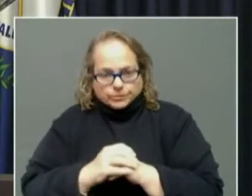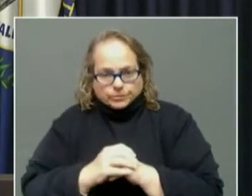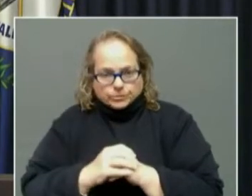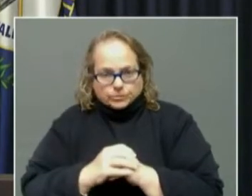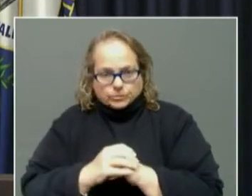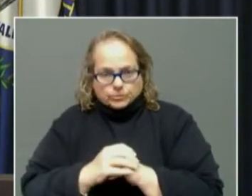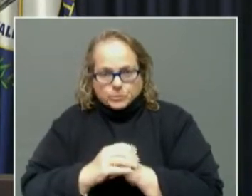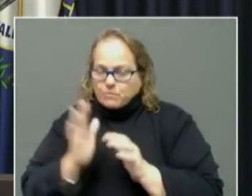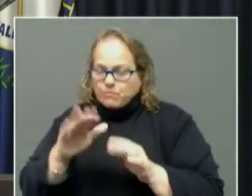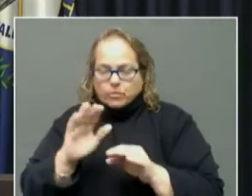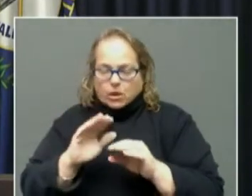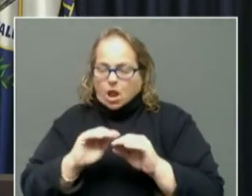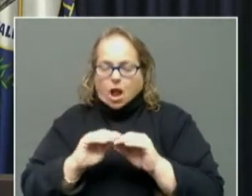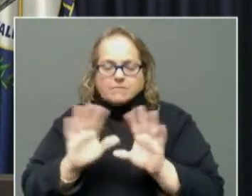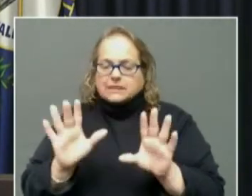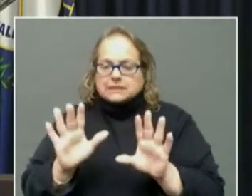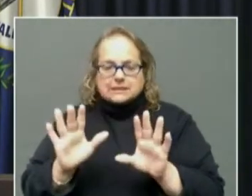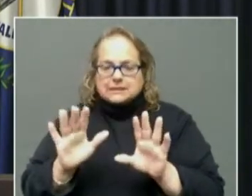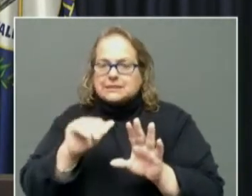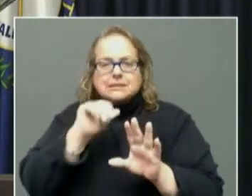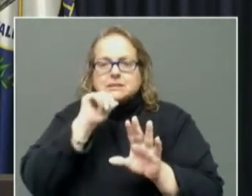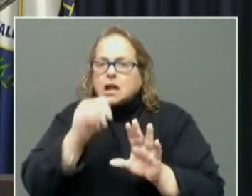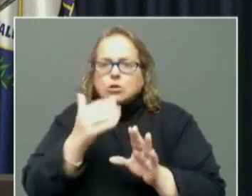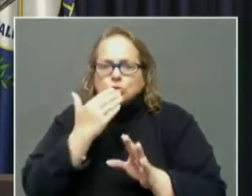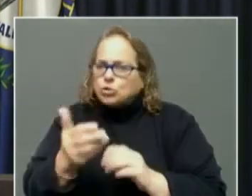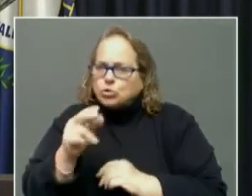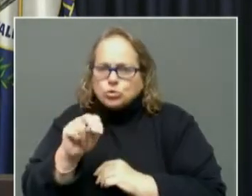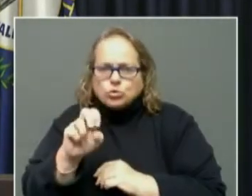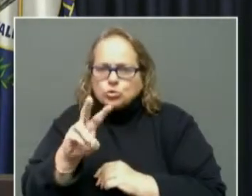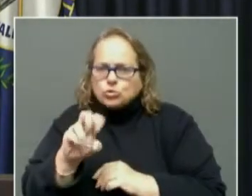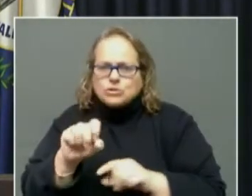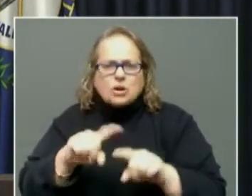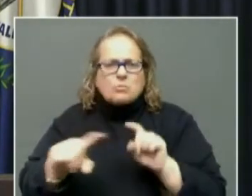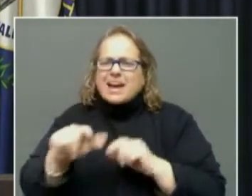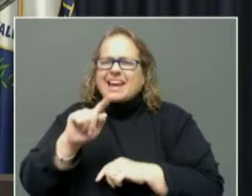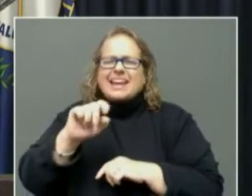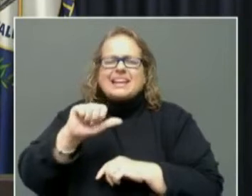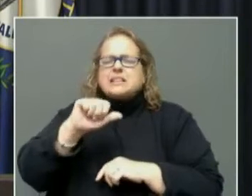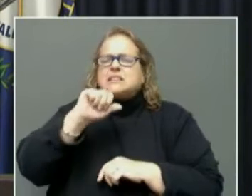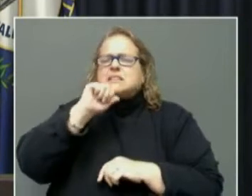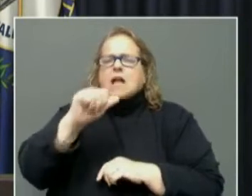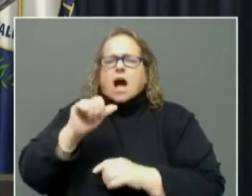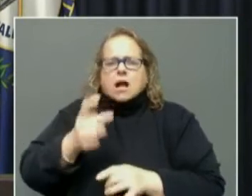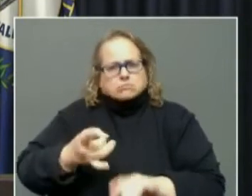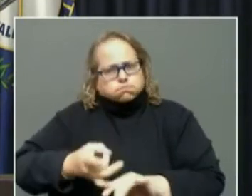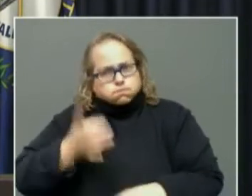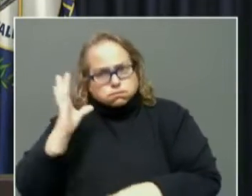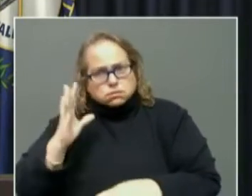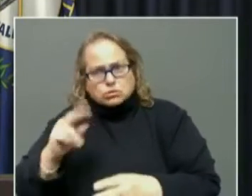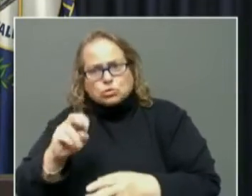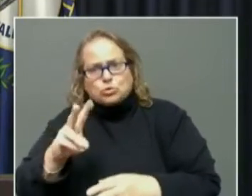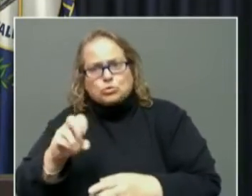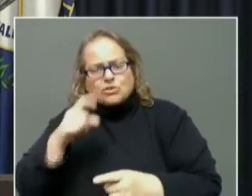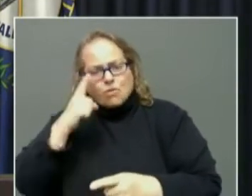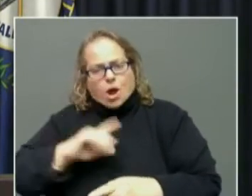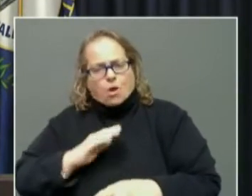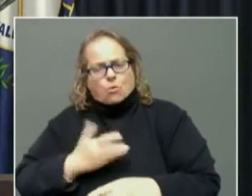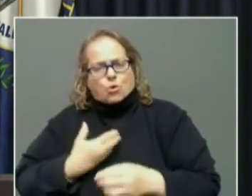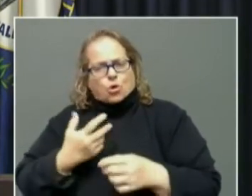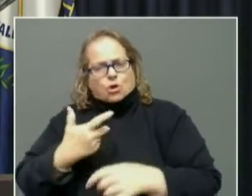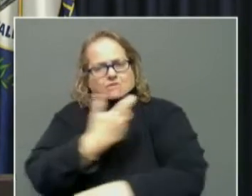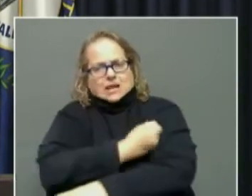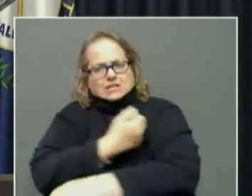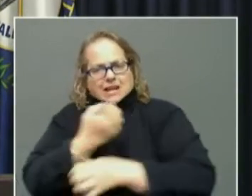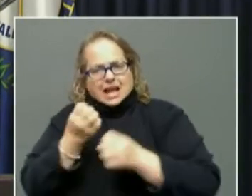Obviously, this isn't good news, but it is also not crippling news for our vaccination efforts. Kentucky has received very